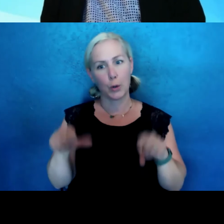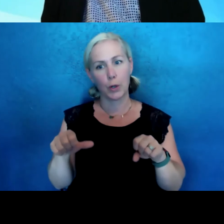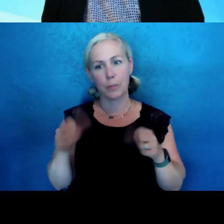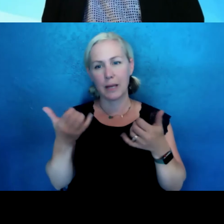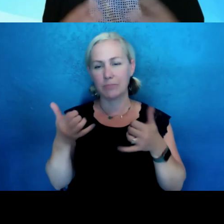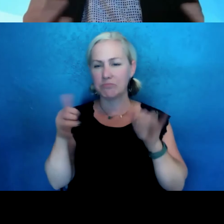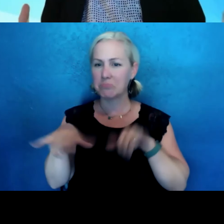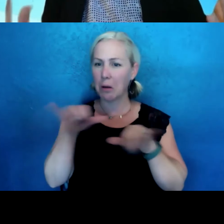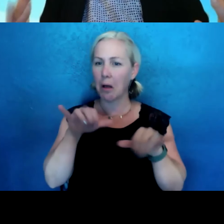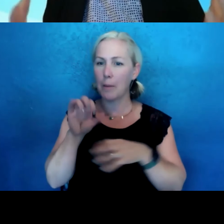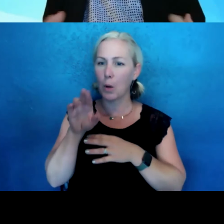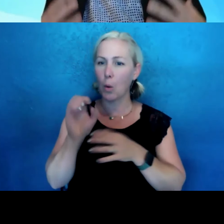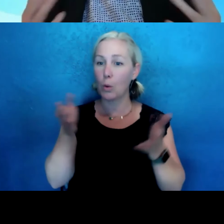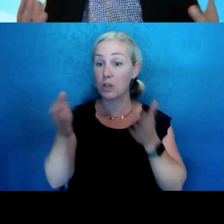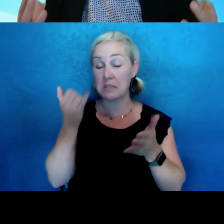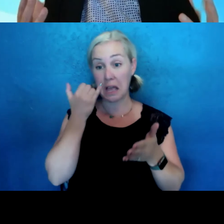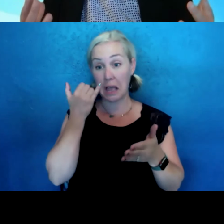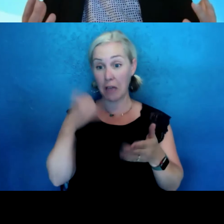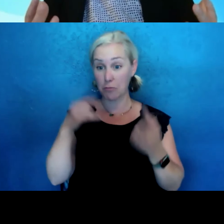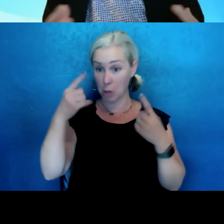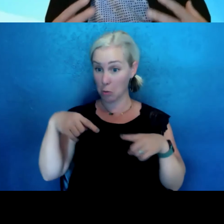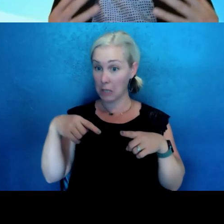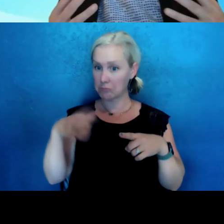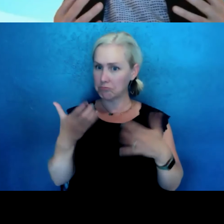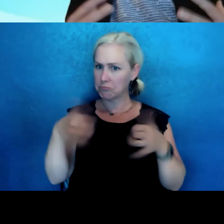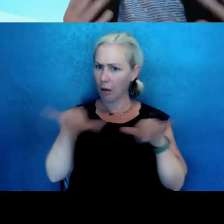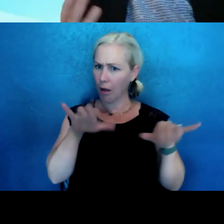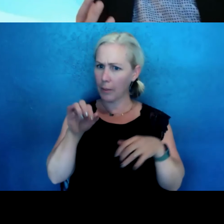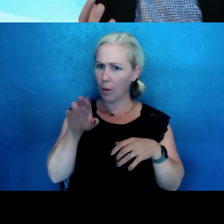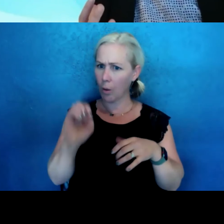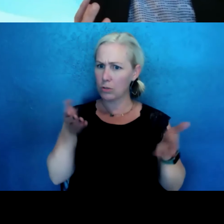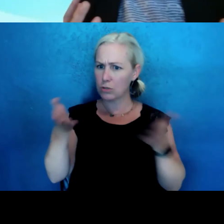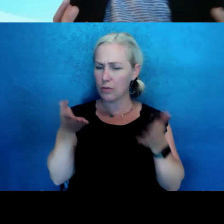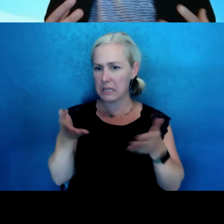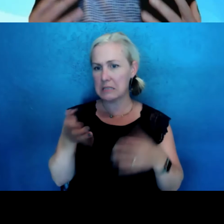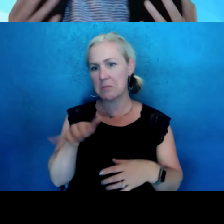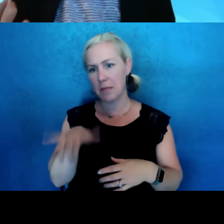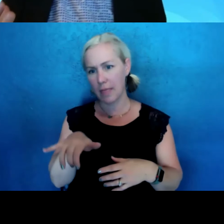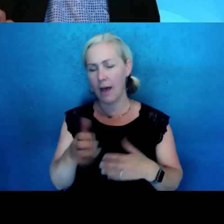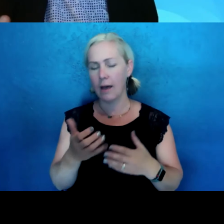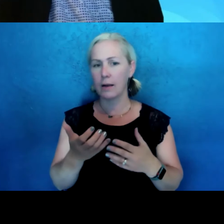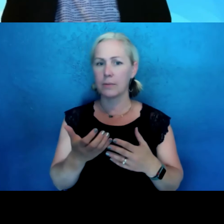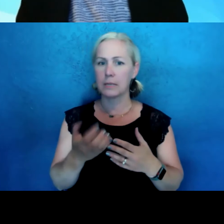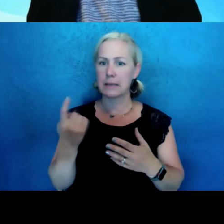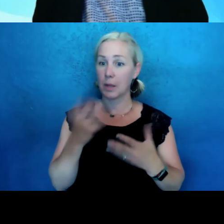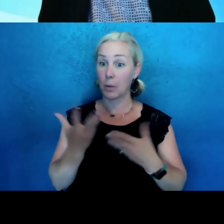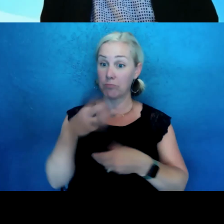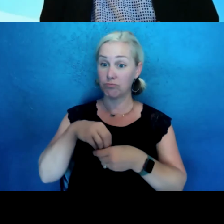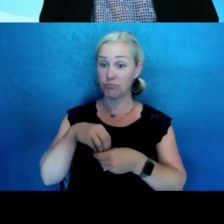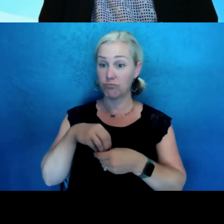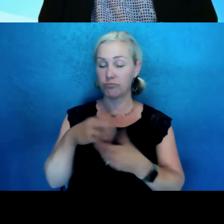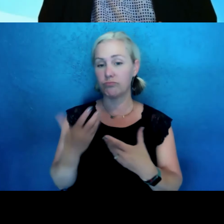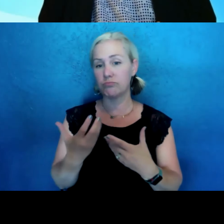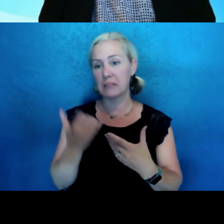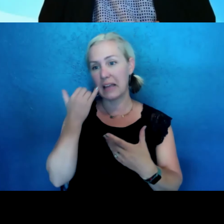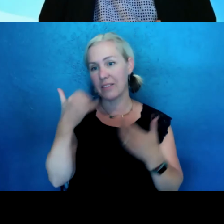service. If the network agrees that we should do some common core services, that would be something we would include in that package as they have in New